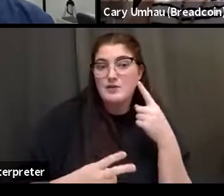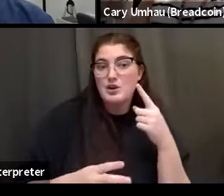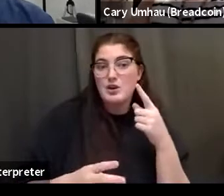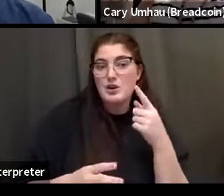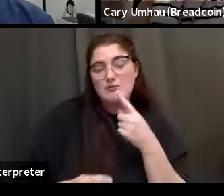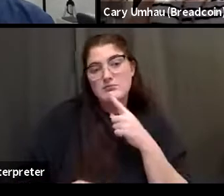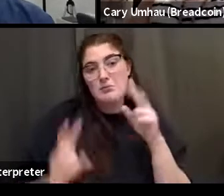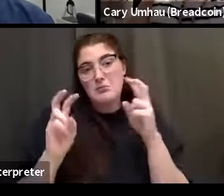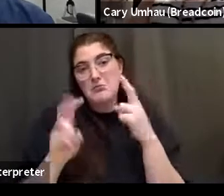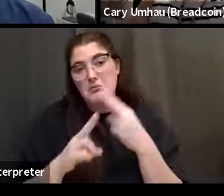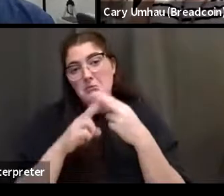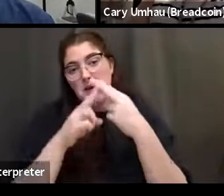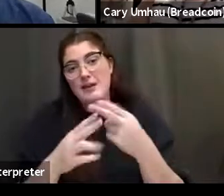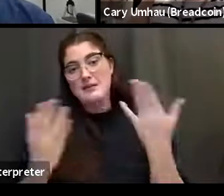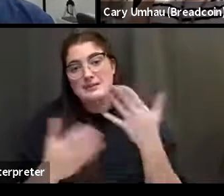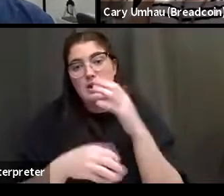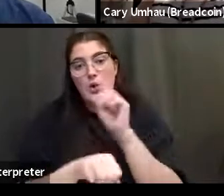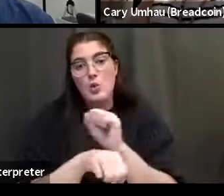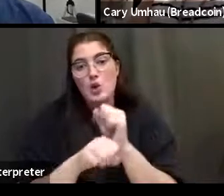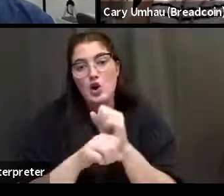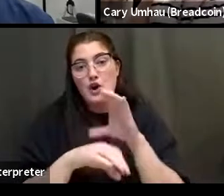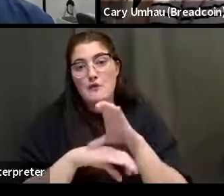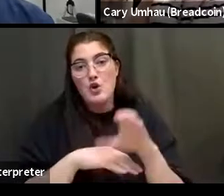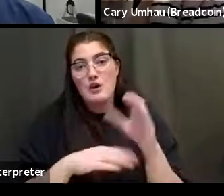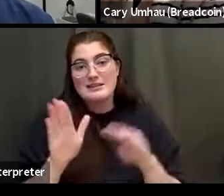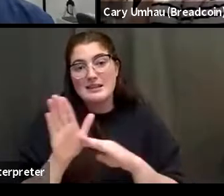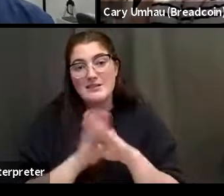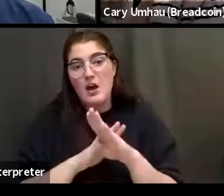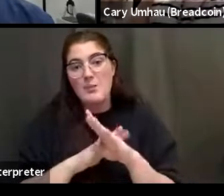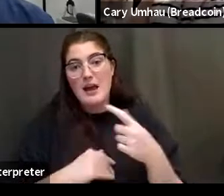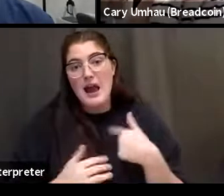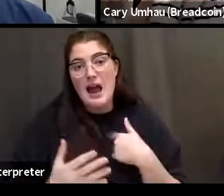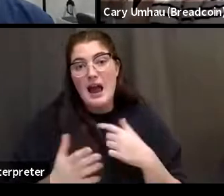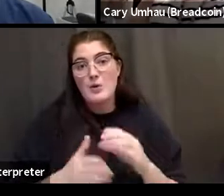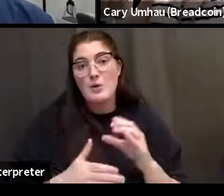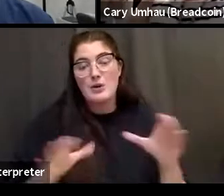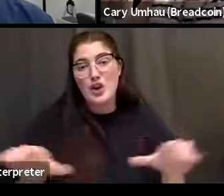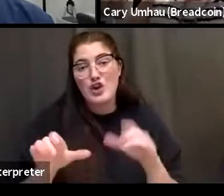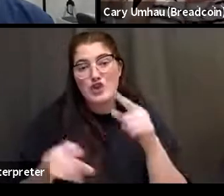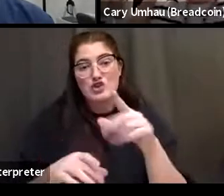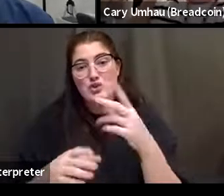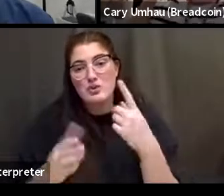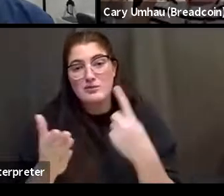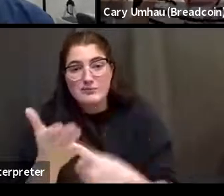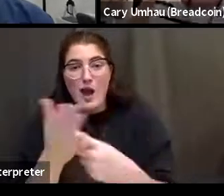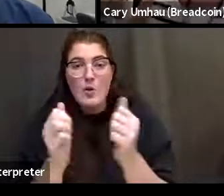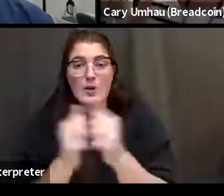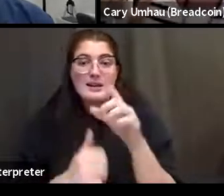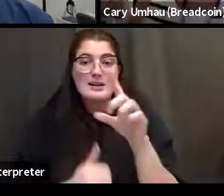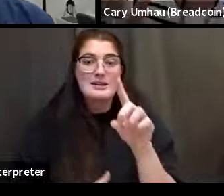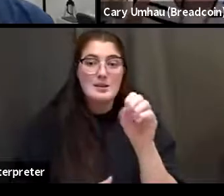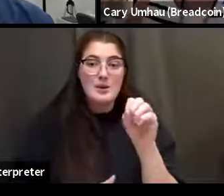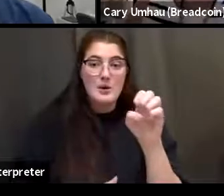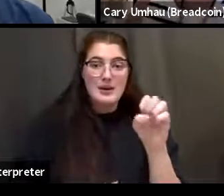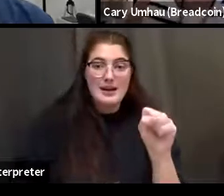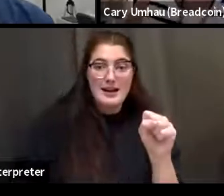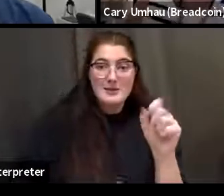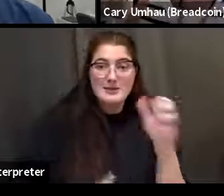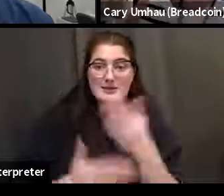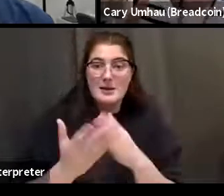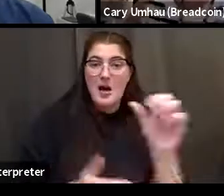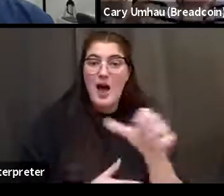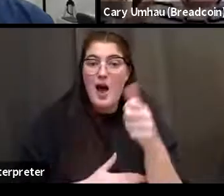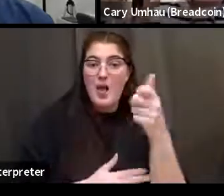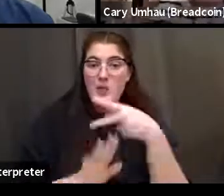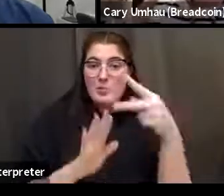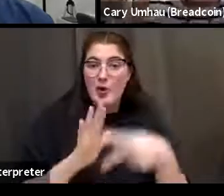development, I would definitely encourage you to talk with DOES about some of the other programs that they have there, because